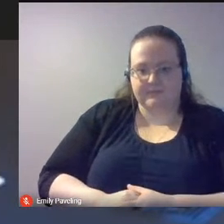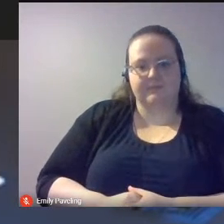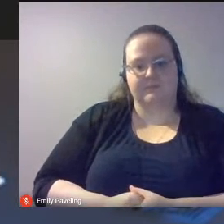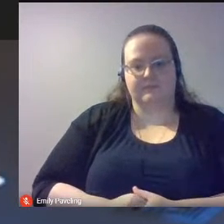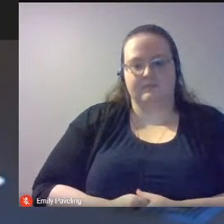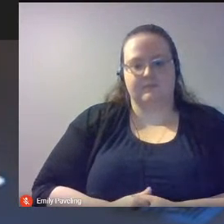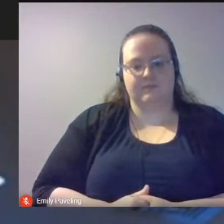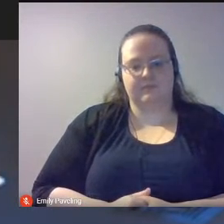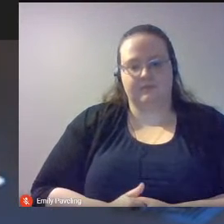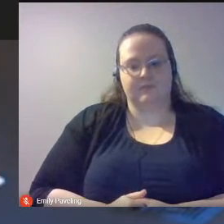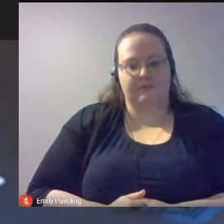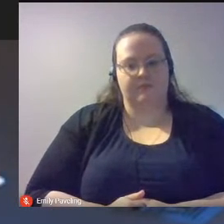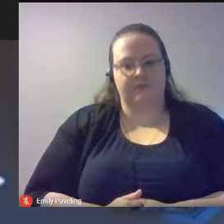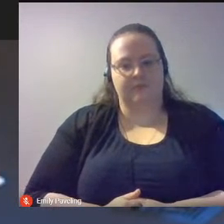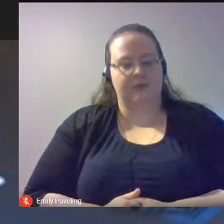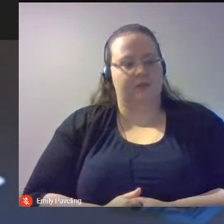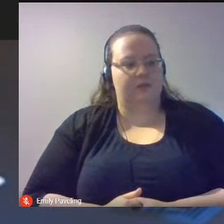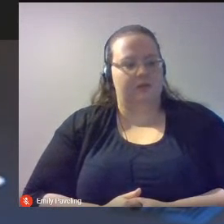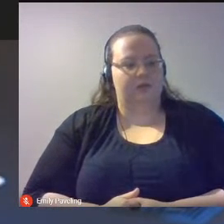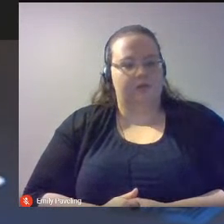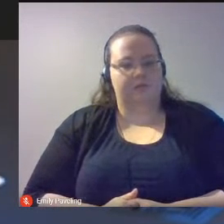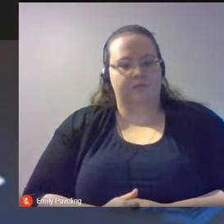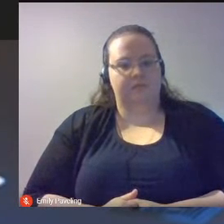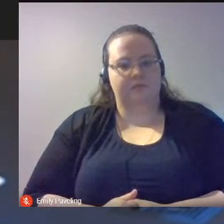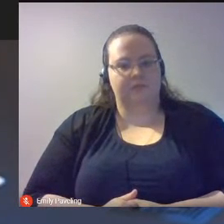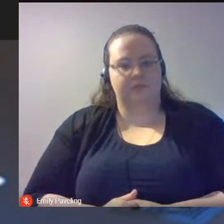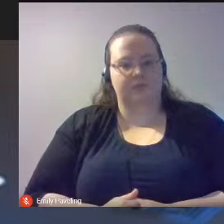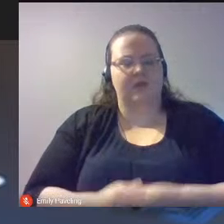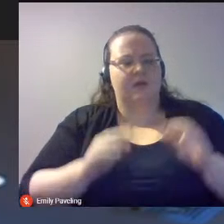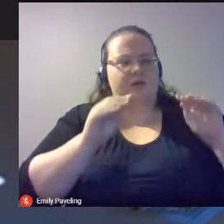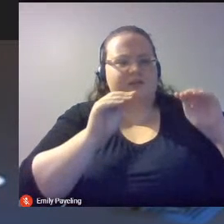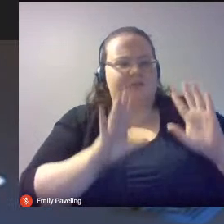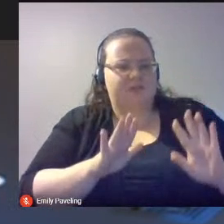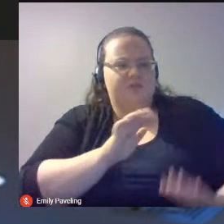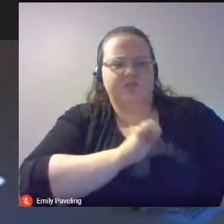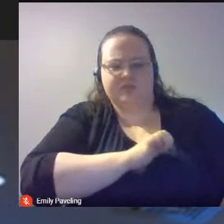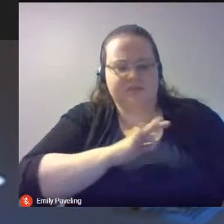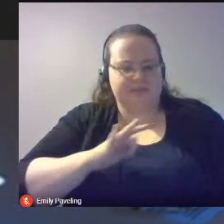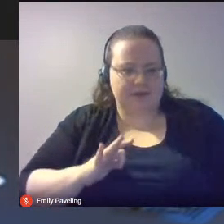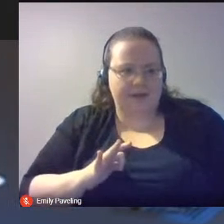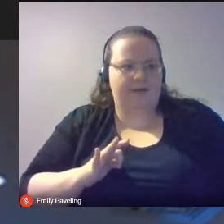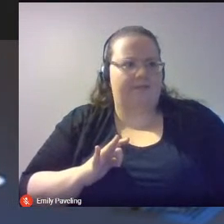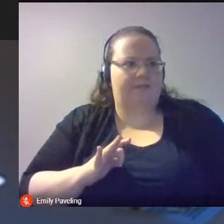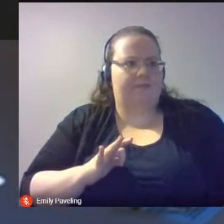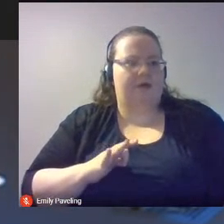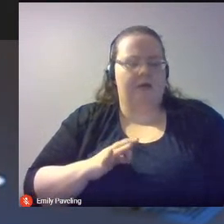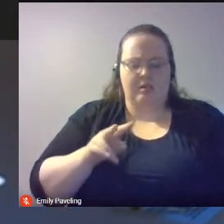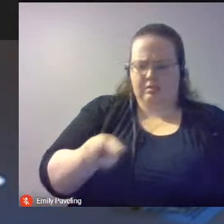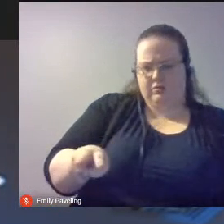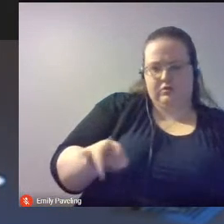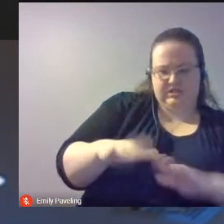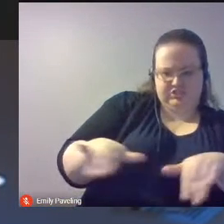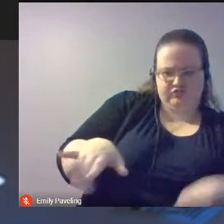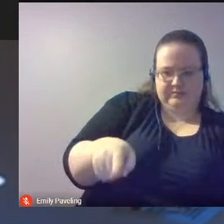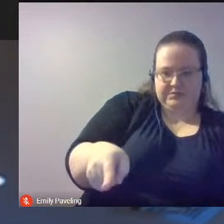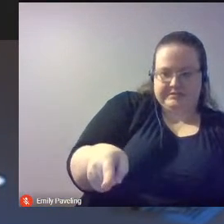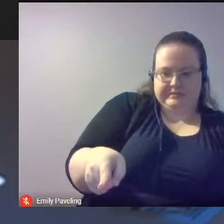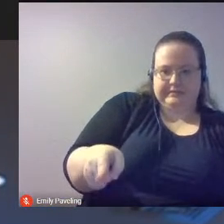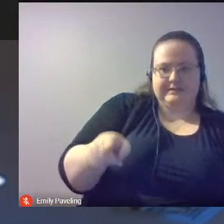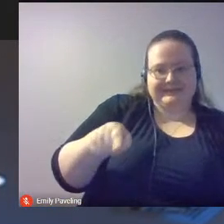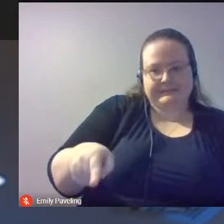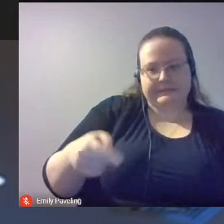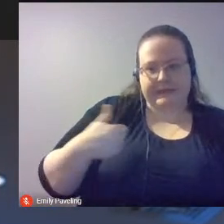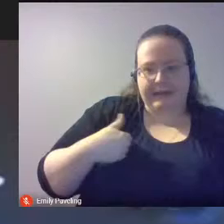Okay, so what should teachers and other school staff do if they see a child at school with symptoms?